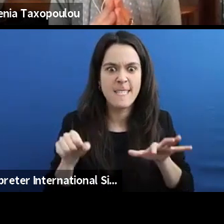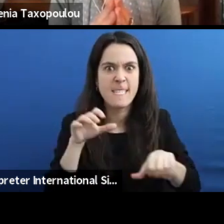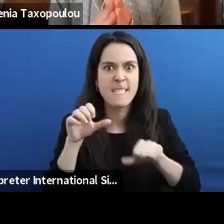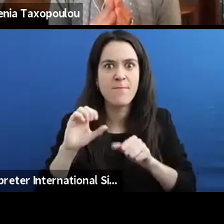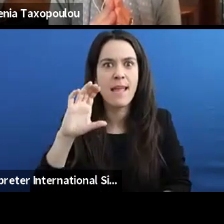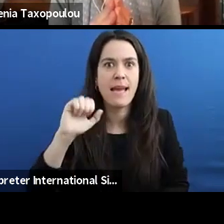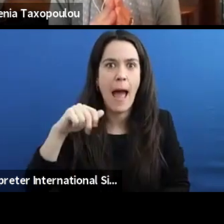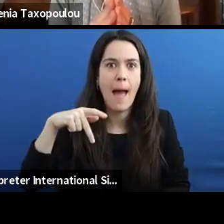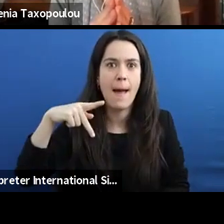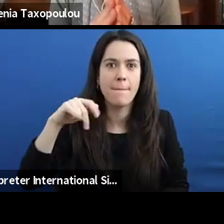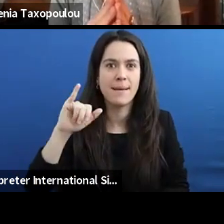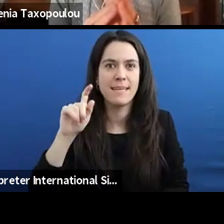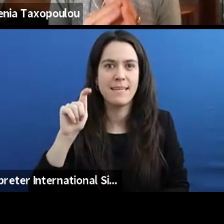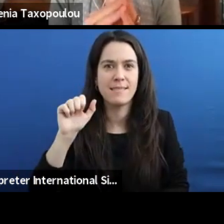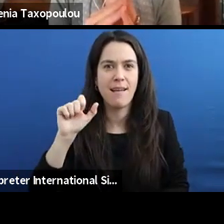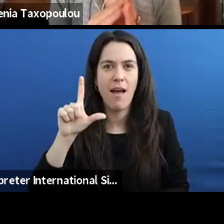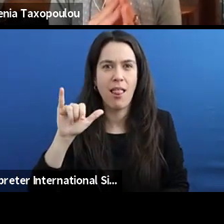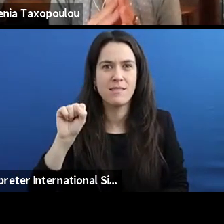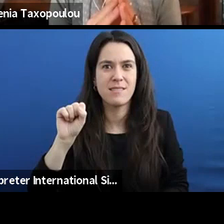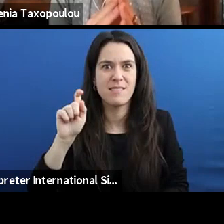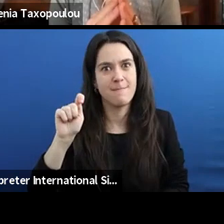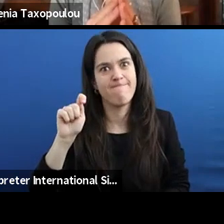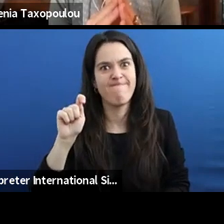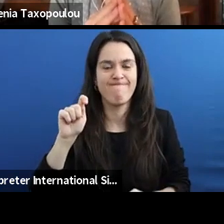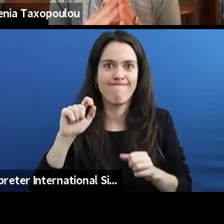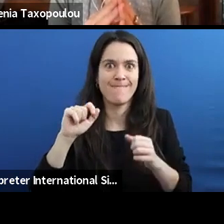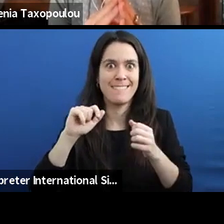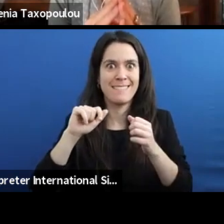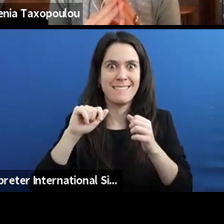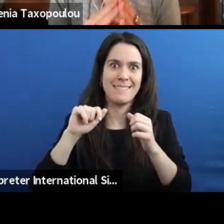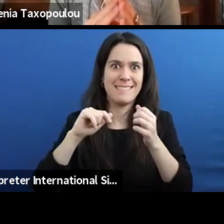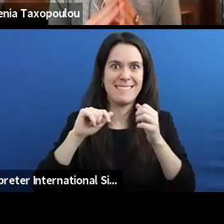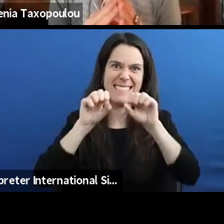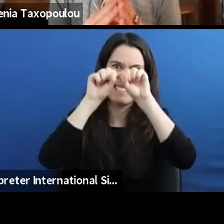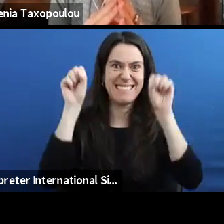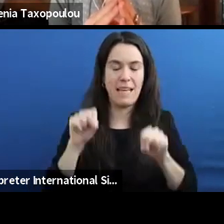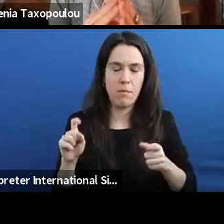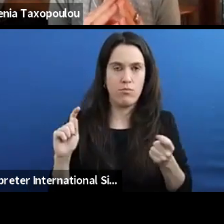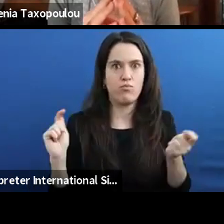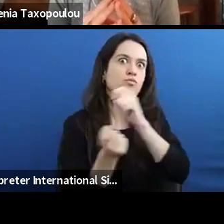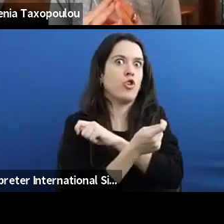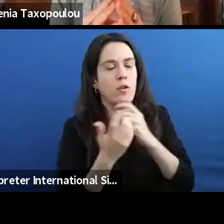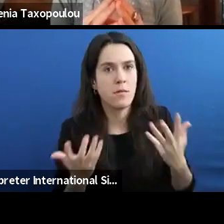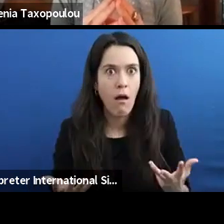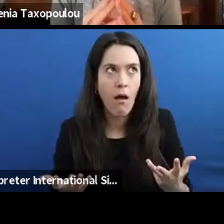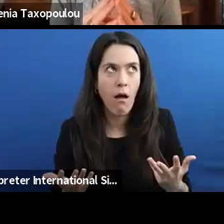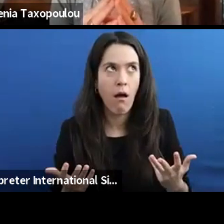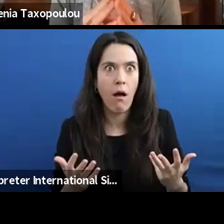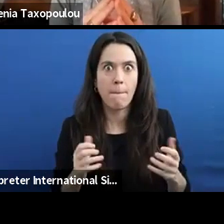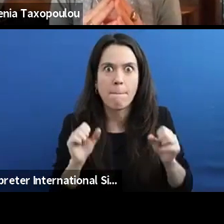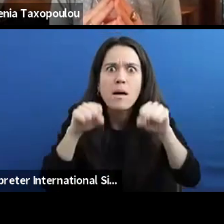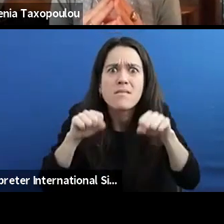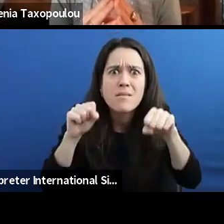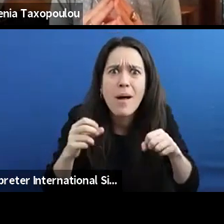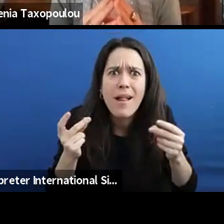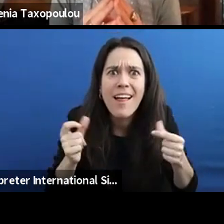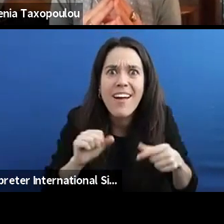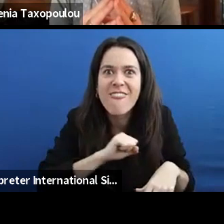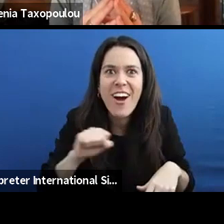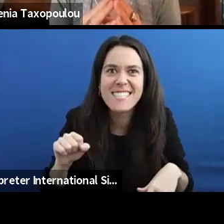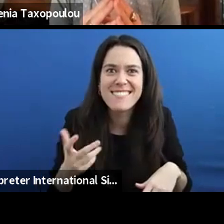And I was really surprised that it was possible so fast. So the people from the south countries,